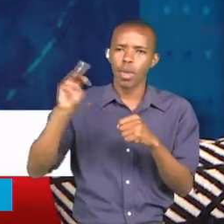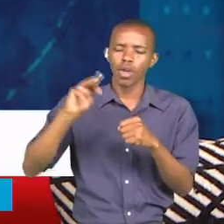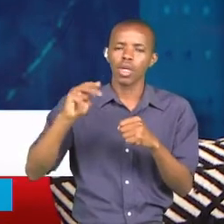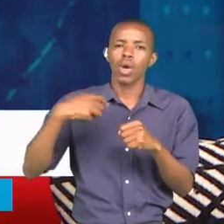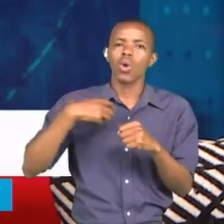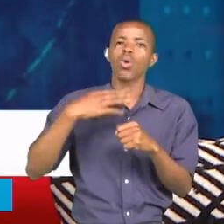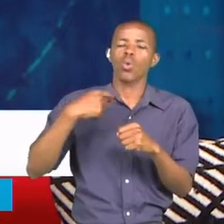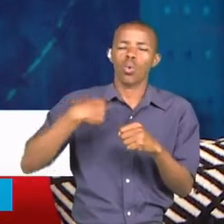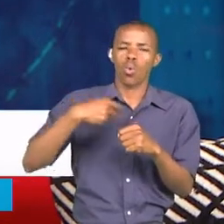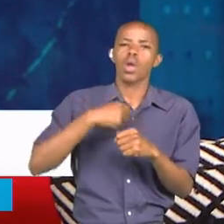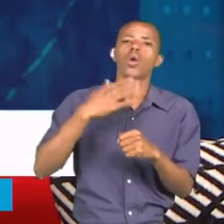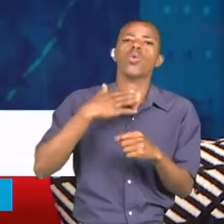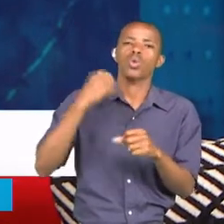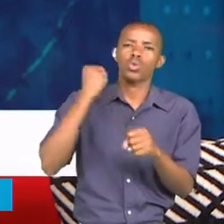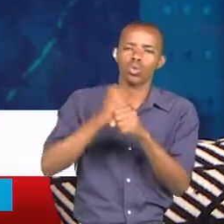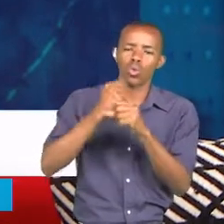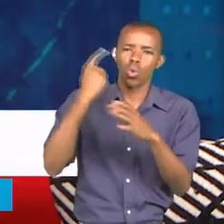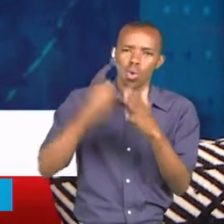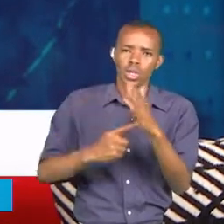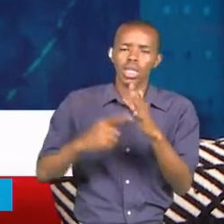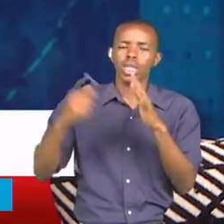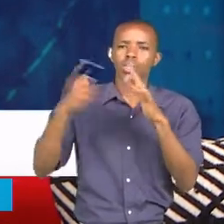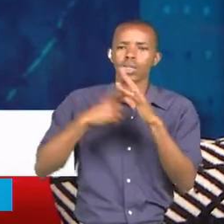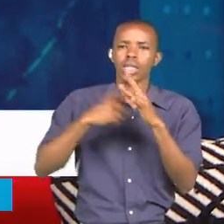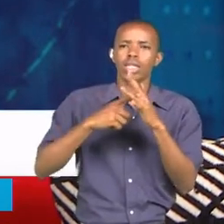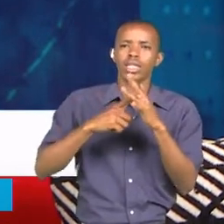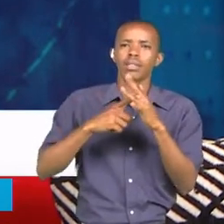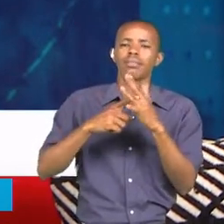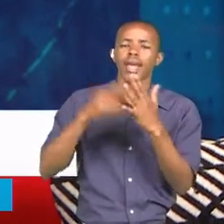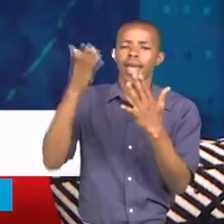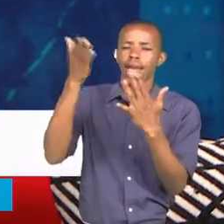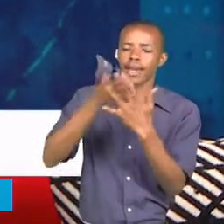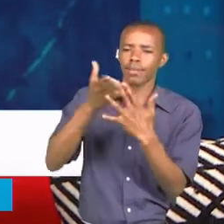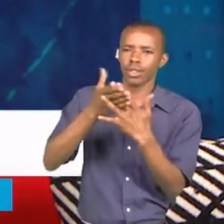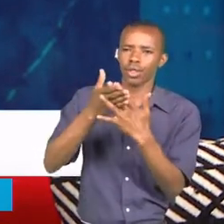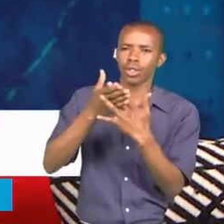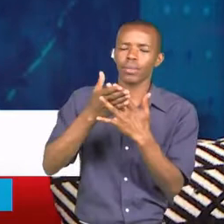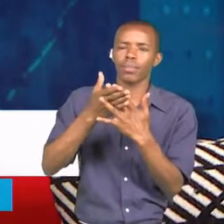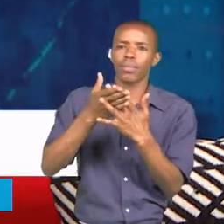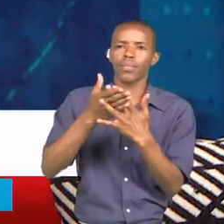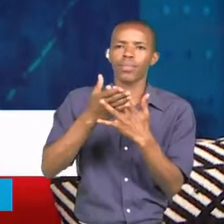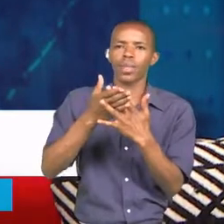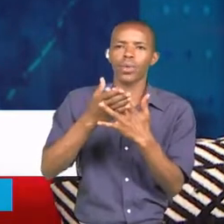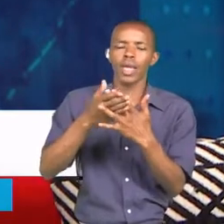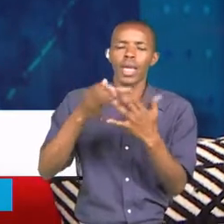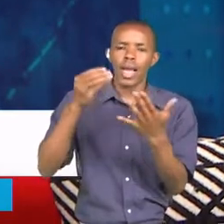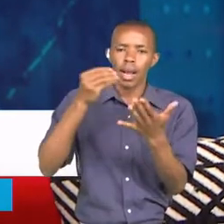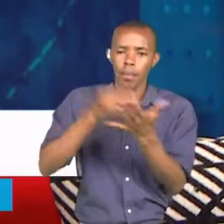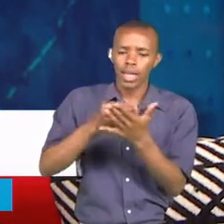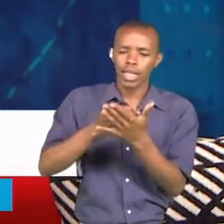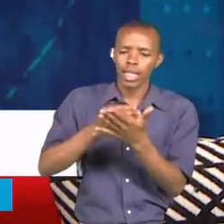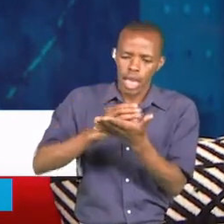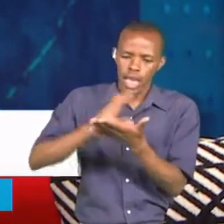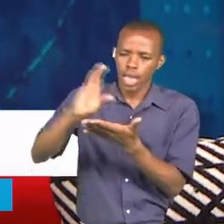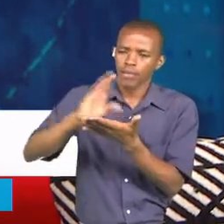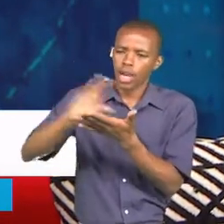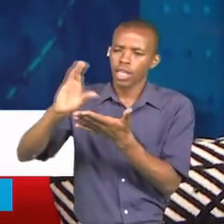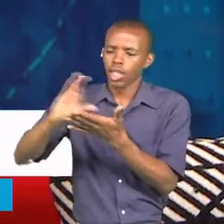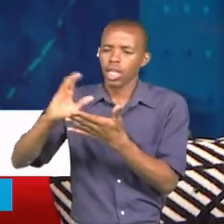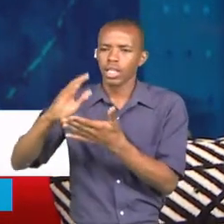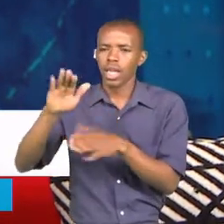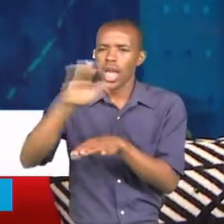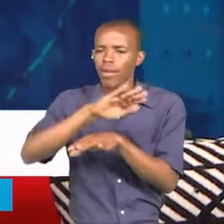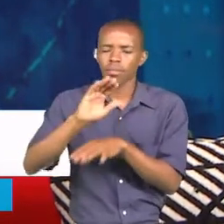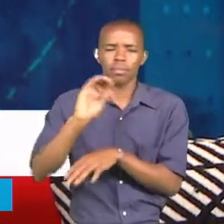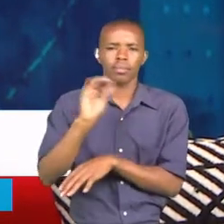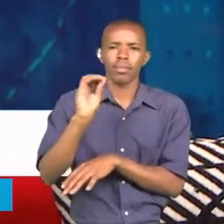do is roll out the interventions I had mentioned to you earlier. Actually, we are not doing cash everywhere, because what happens is